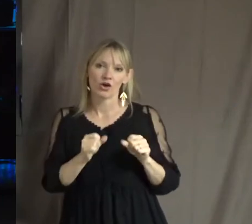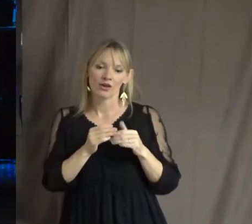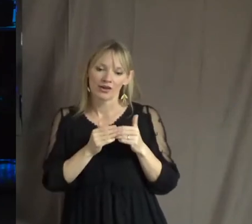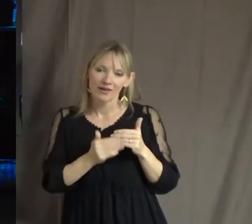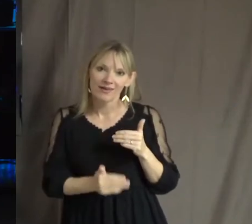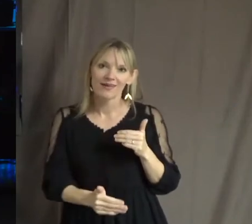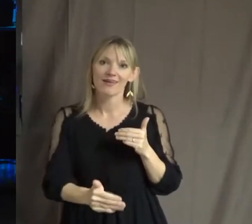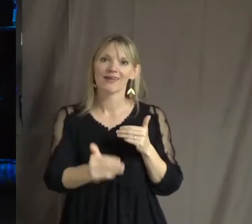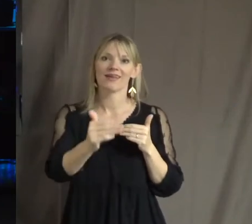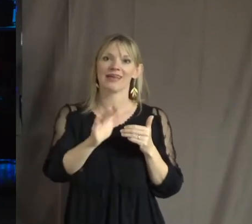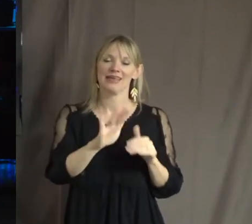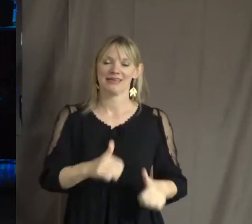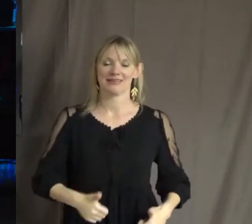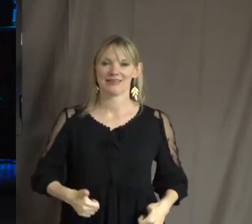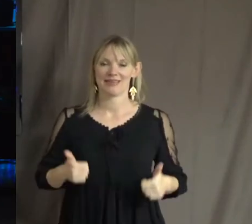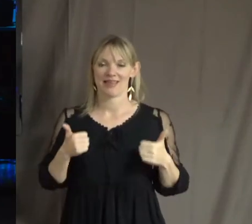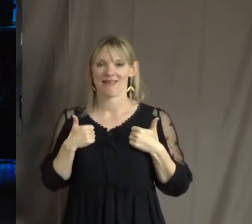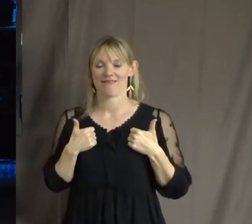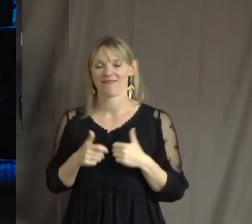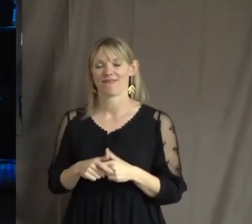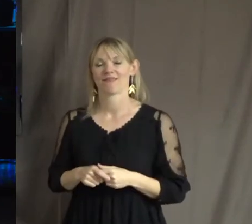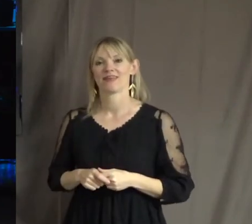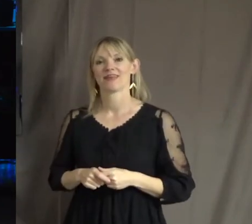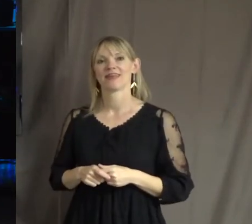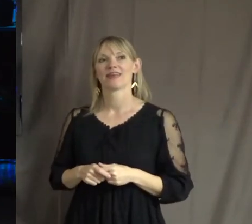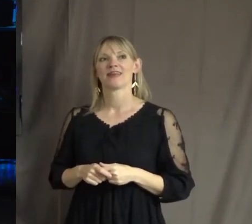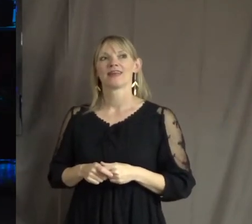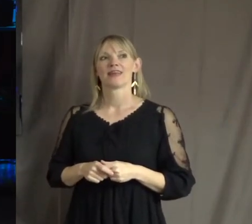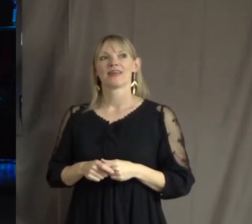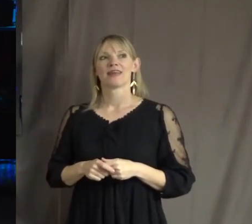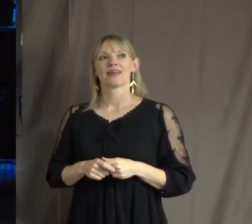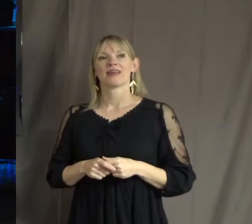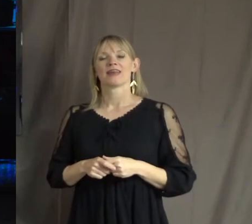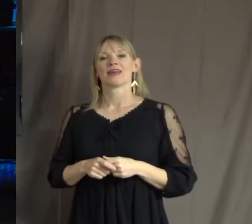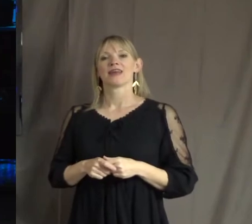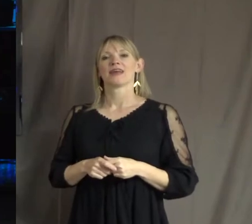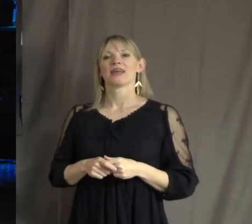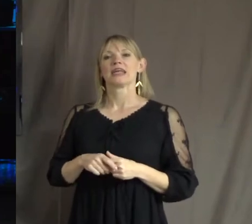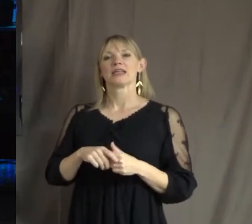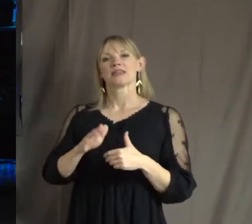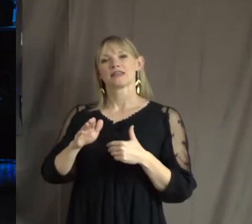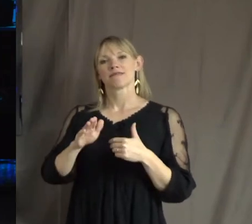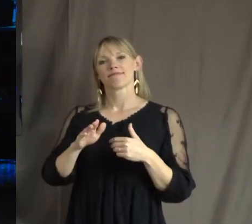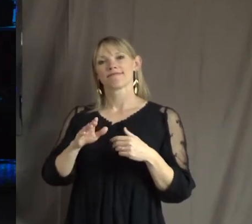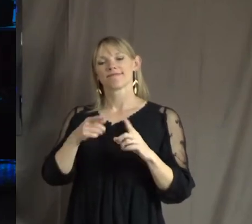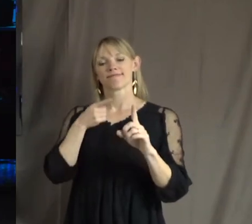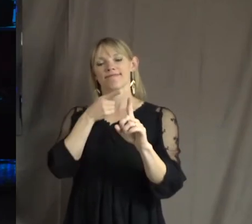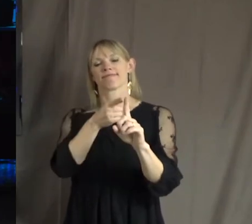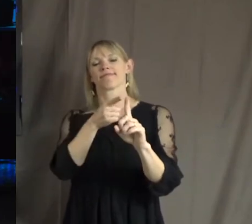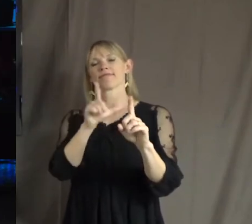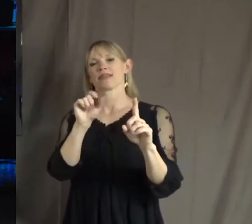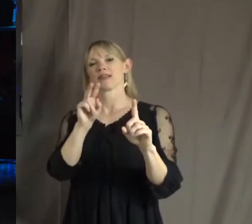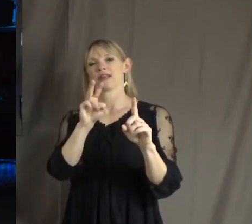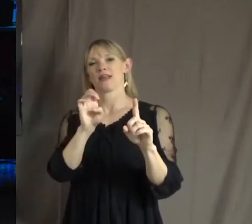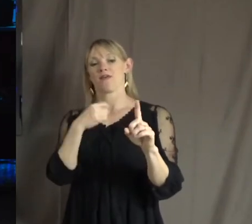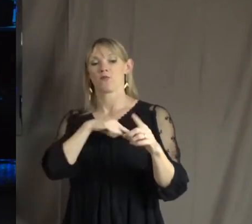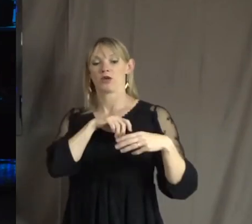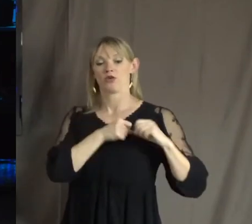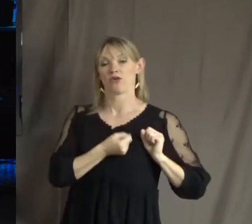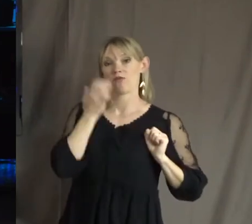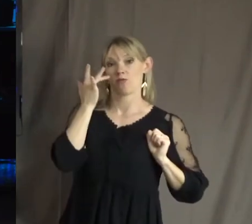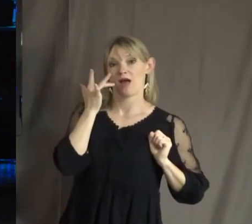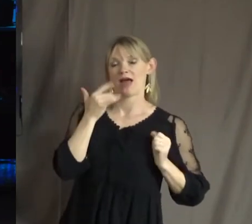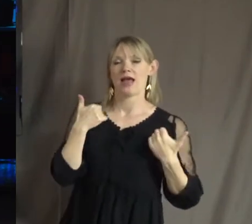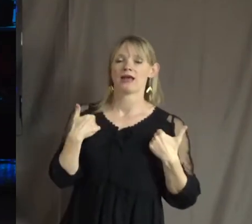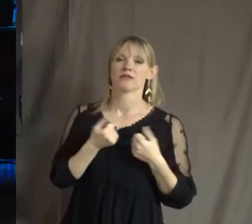life. So it all is about love. We grieve because we have loved so much.